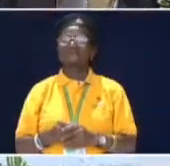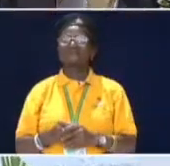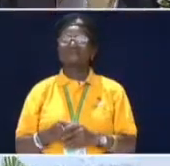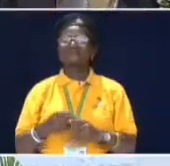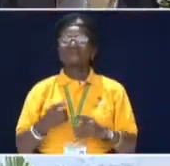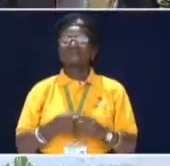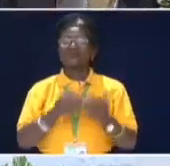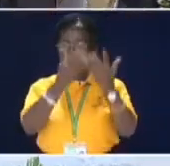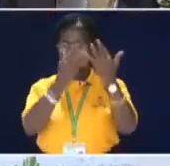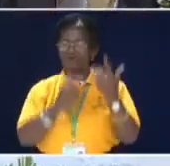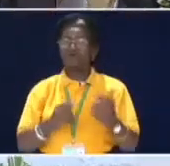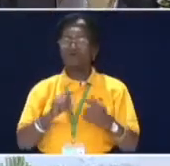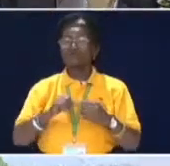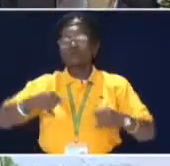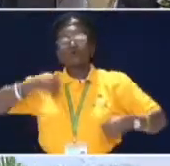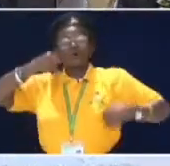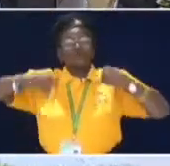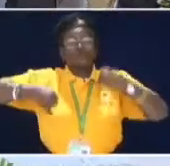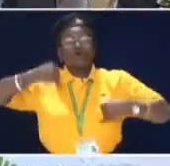From sorrow to